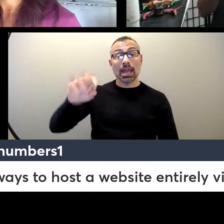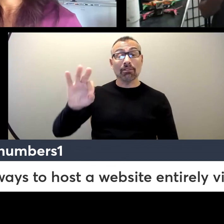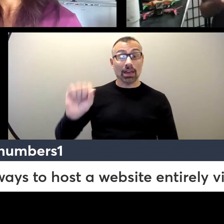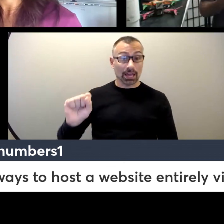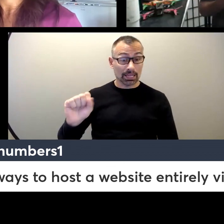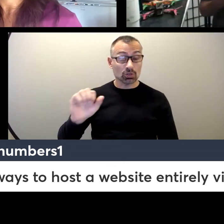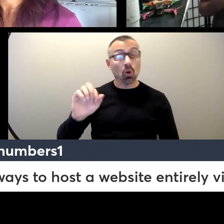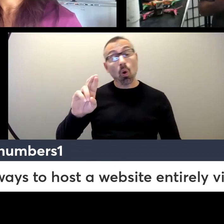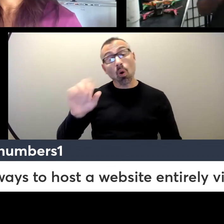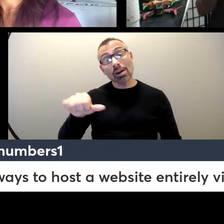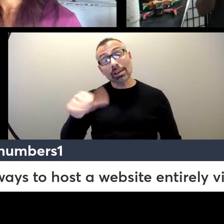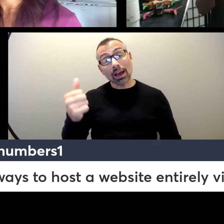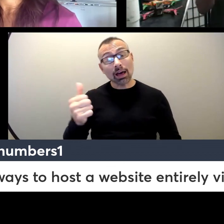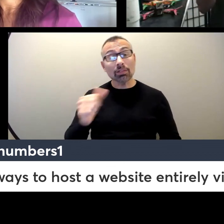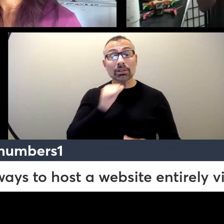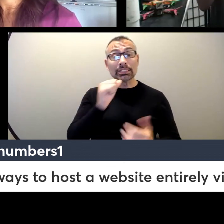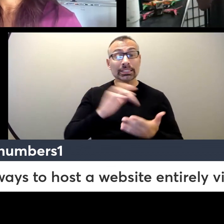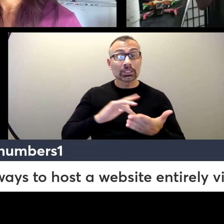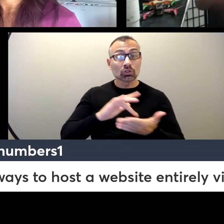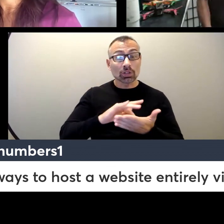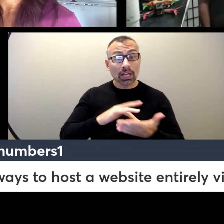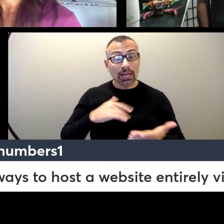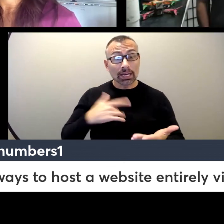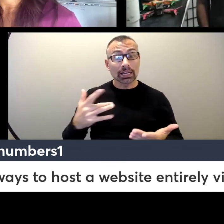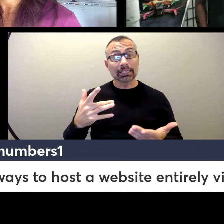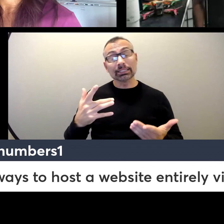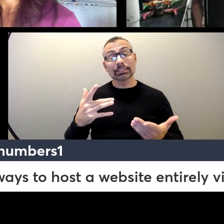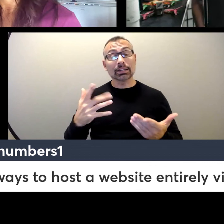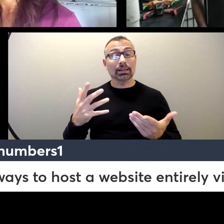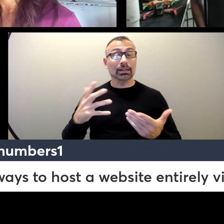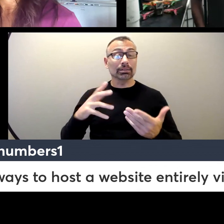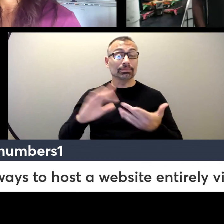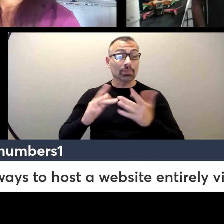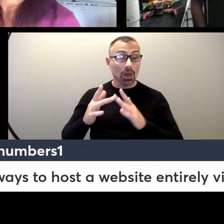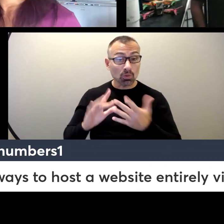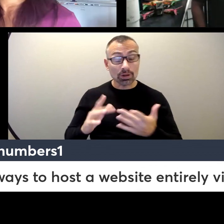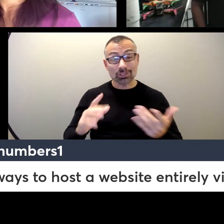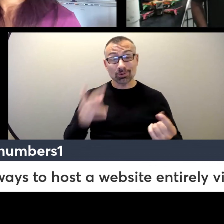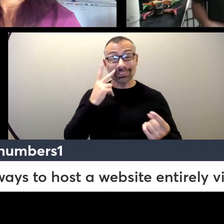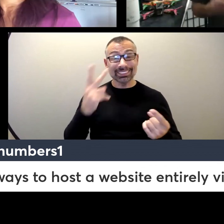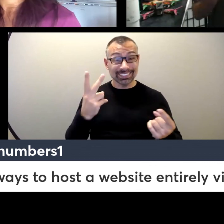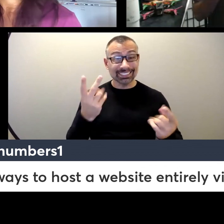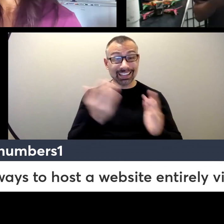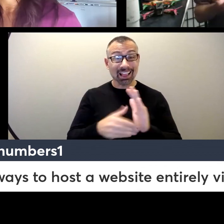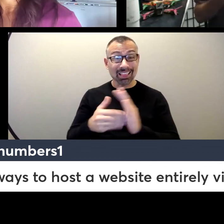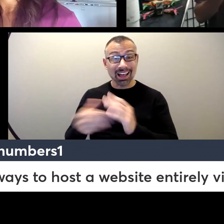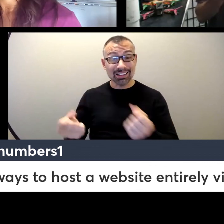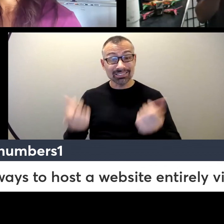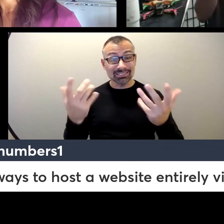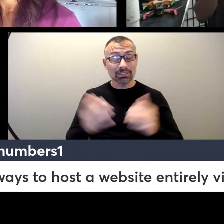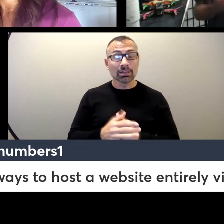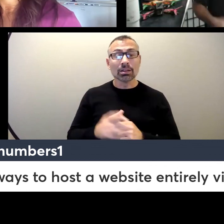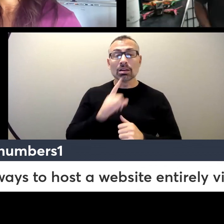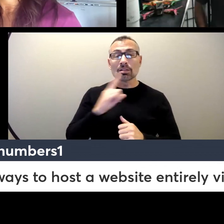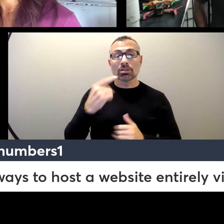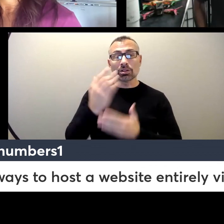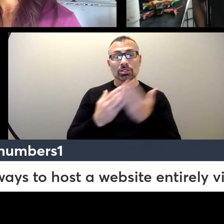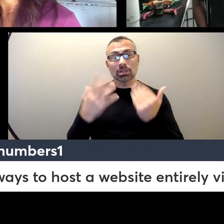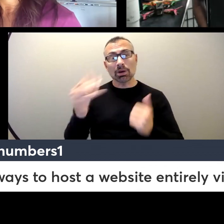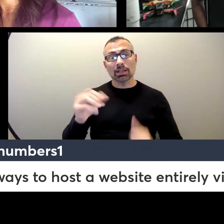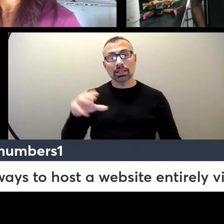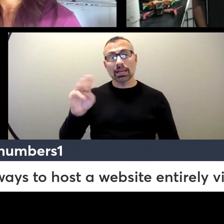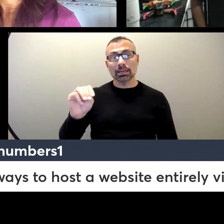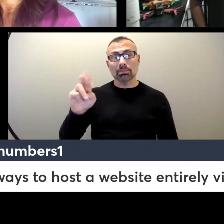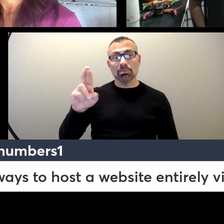other decentralized network and deploy your website off that. So we are actually seeing a lot of those. There's ones out there like mirror.xyz is a